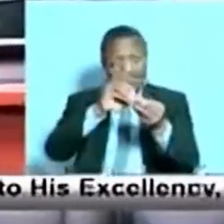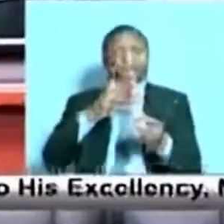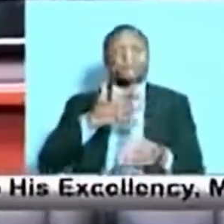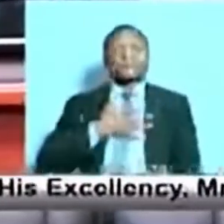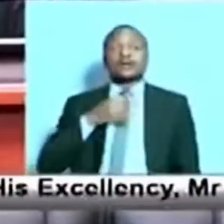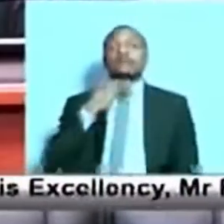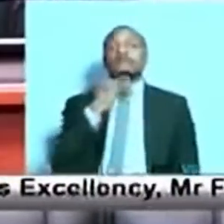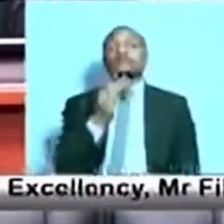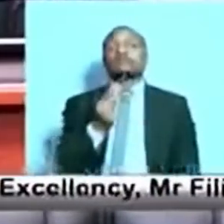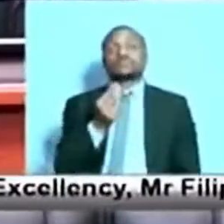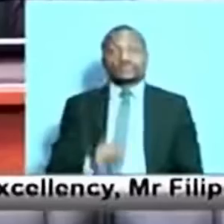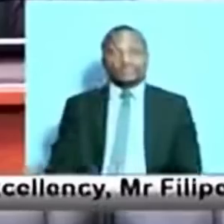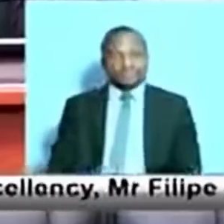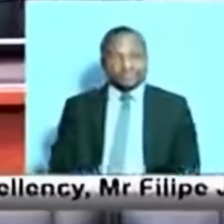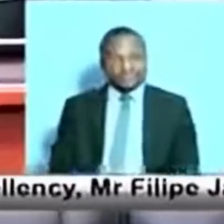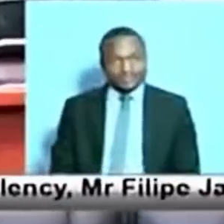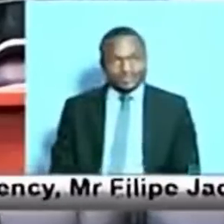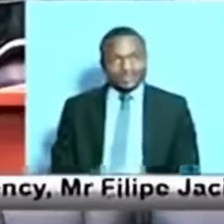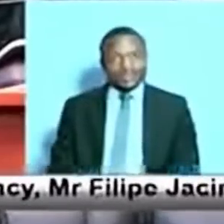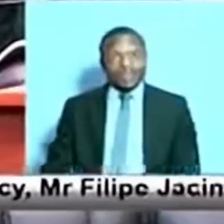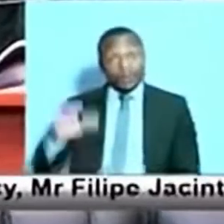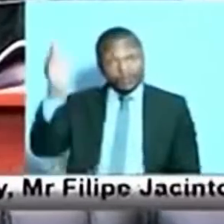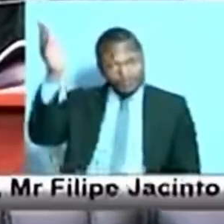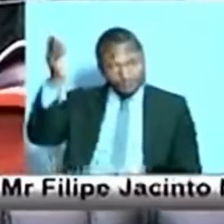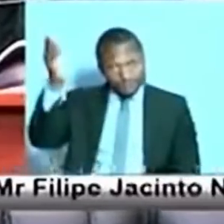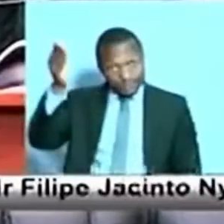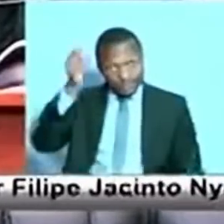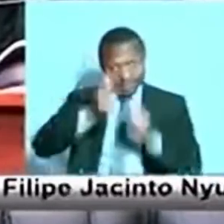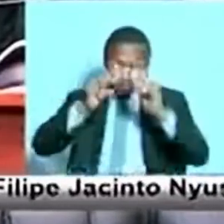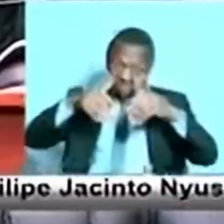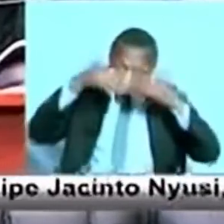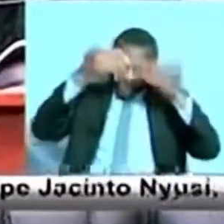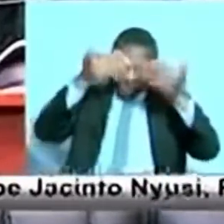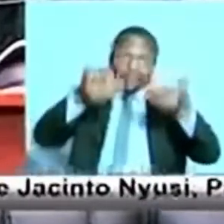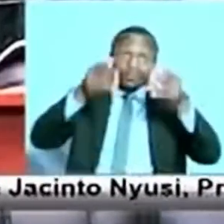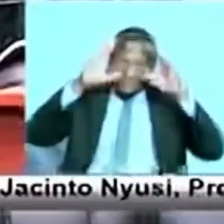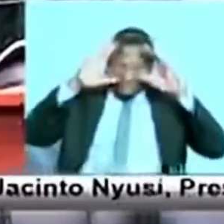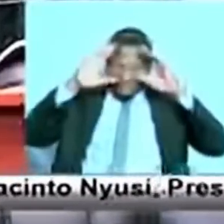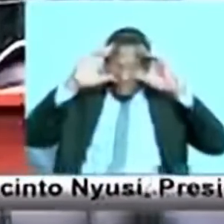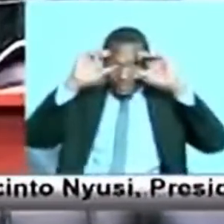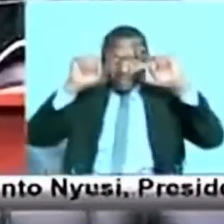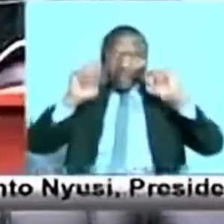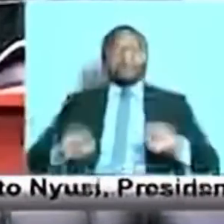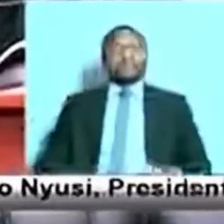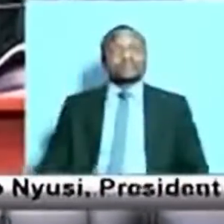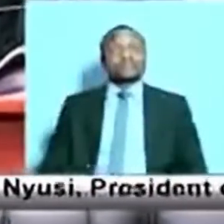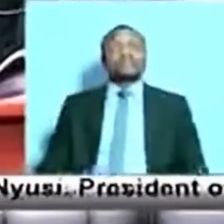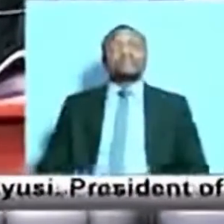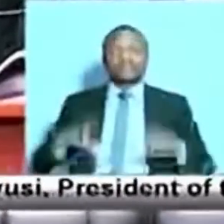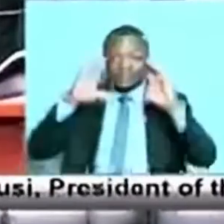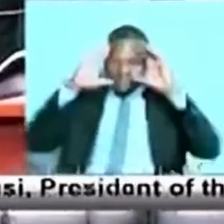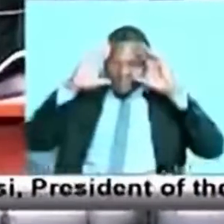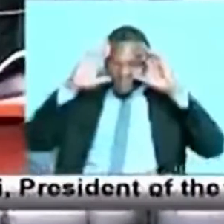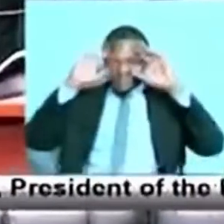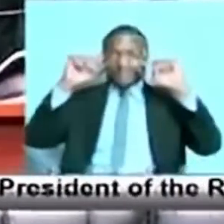voice to the address that was made by His Excellency, the